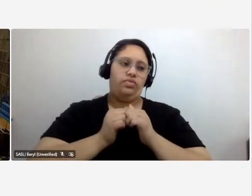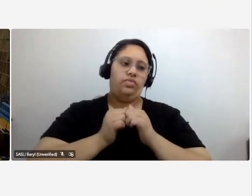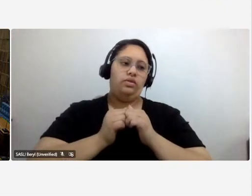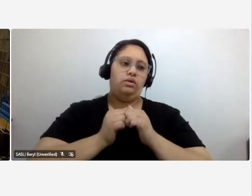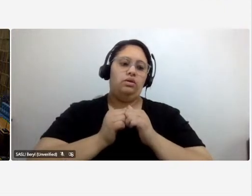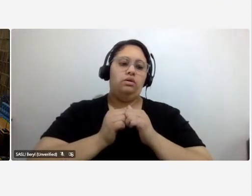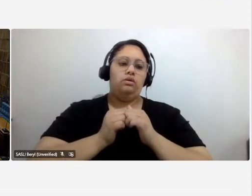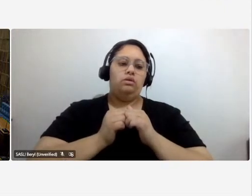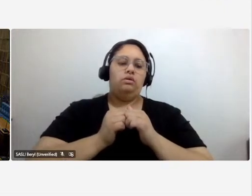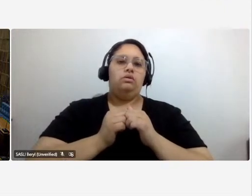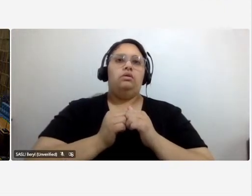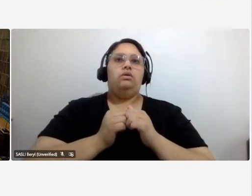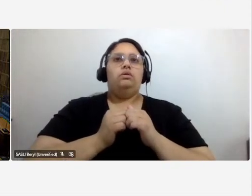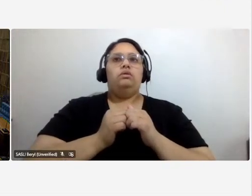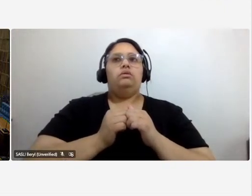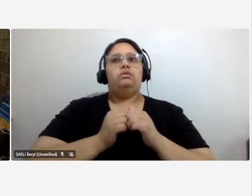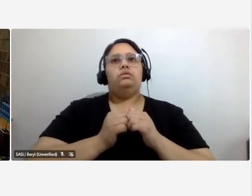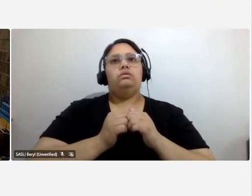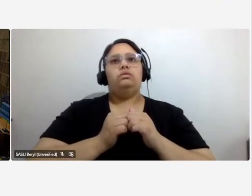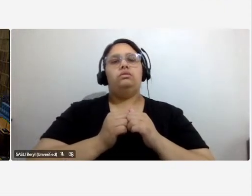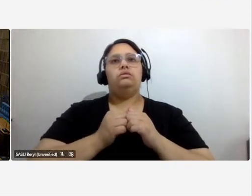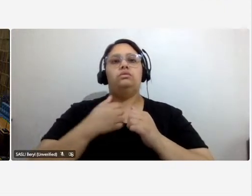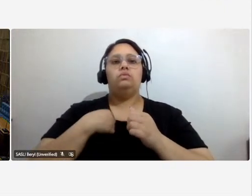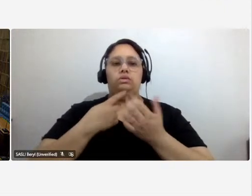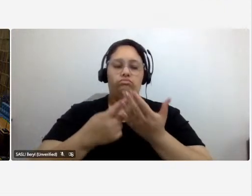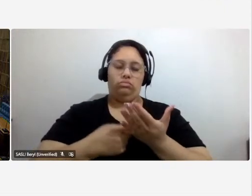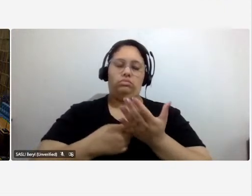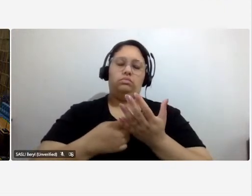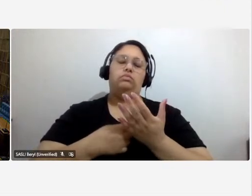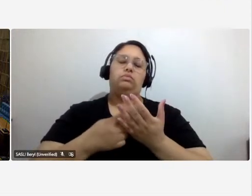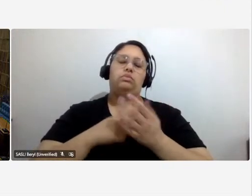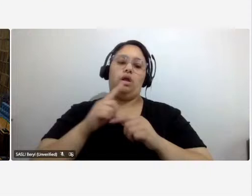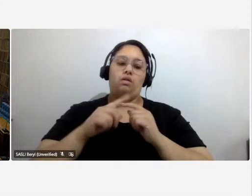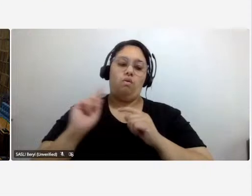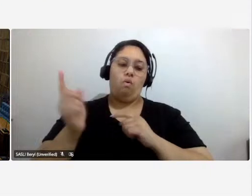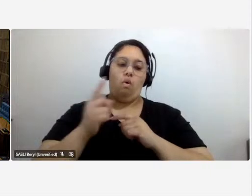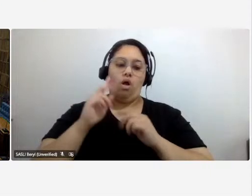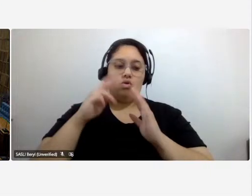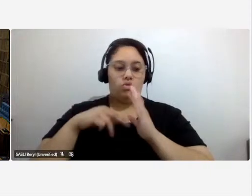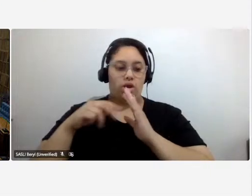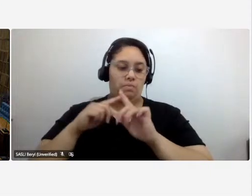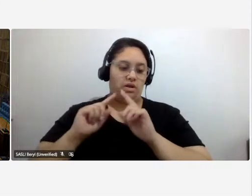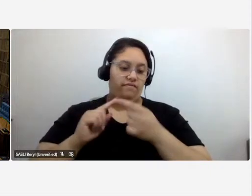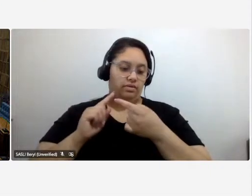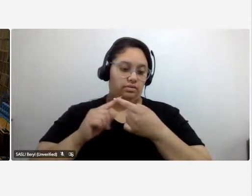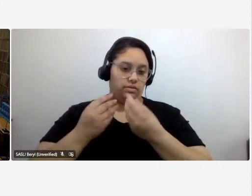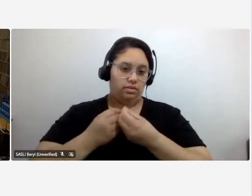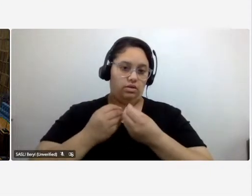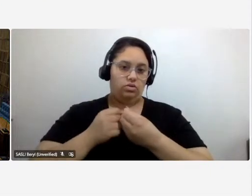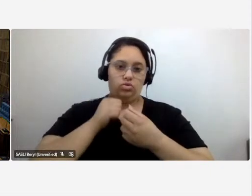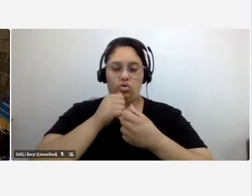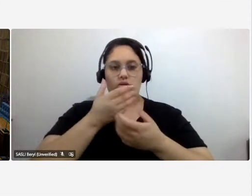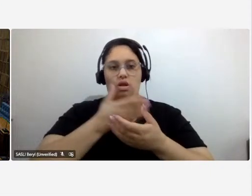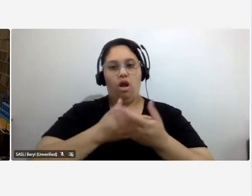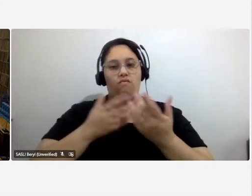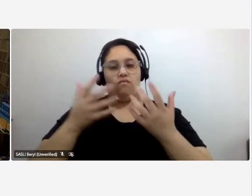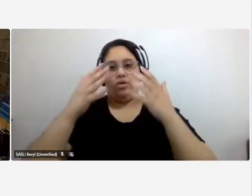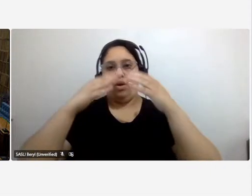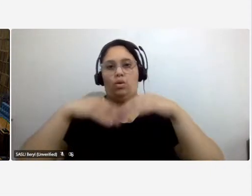So we can talk until we blue in the face about getting everyone to read. First things first, let's not have half of them closed